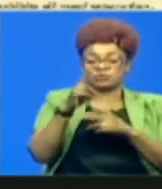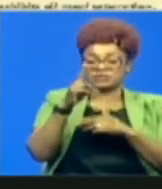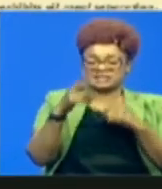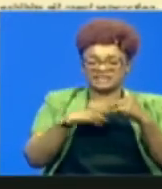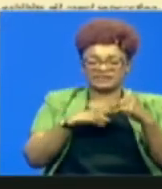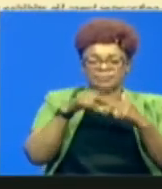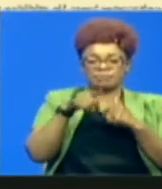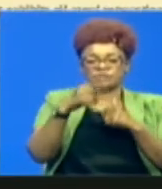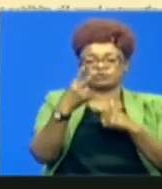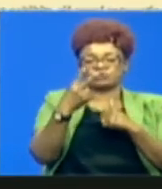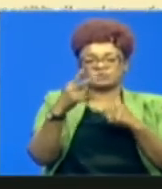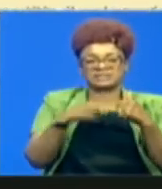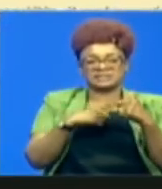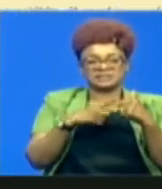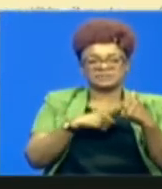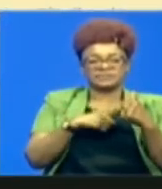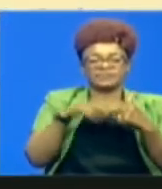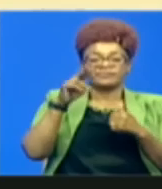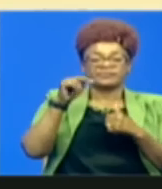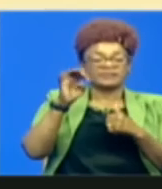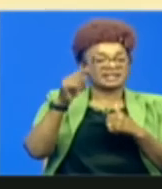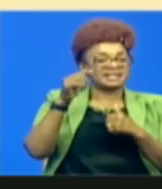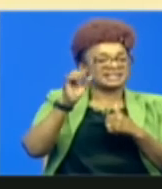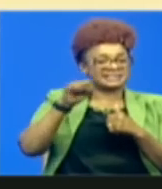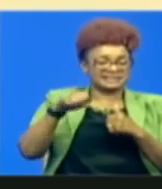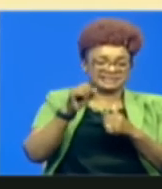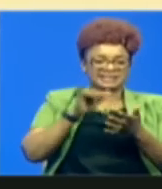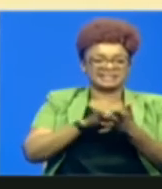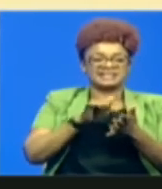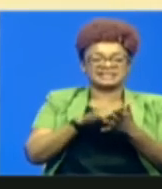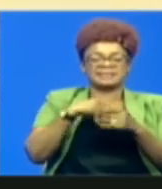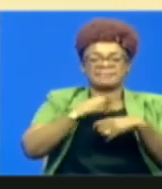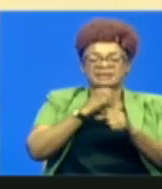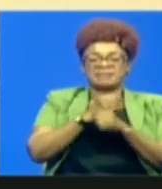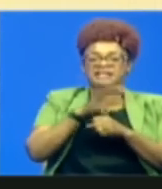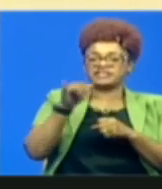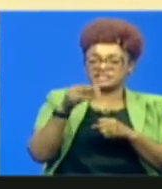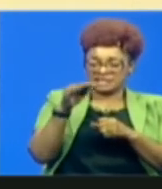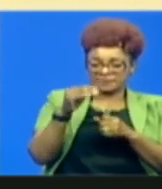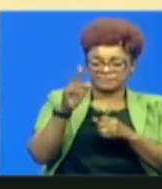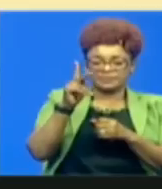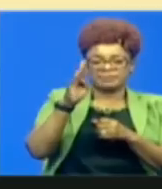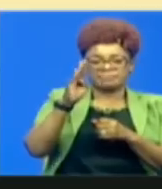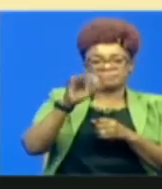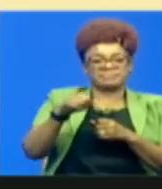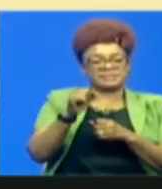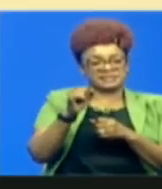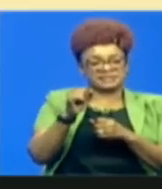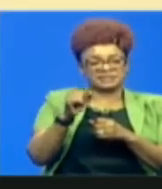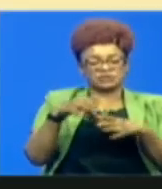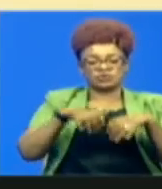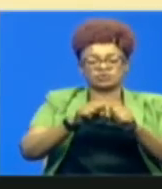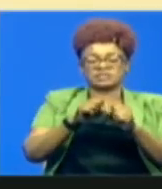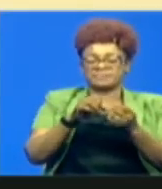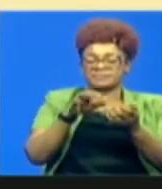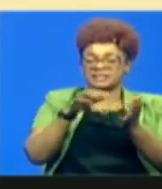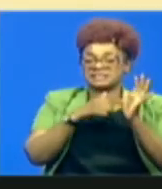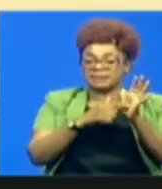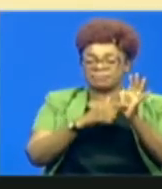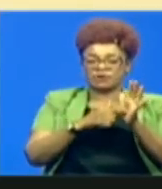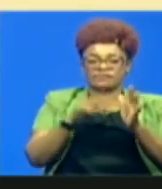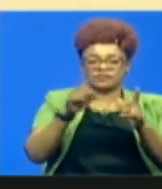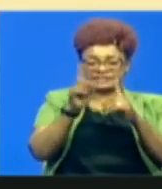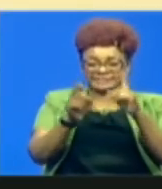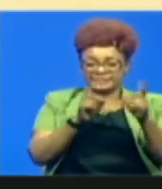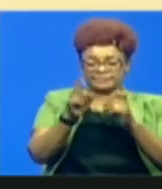27.26. Now, for Nutties, that's manufactured by Jetlag Foods, the Kenya Bureau of Standards took samples for testing and has